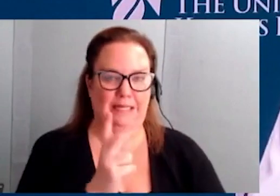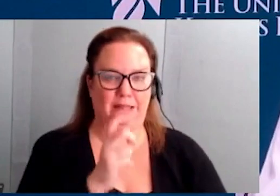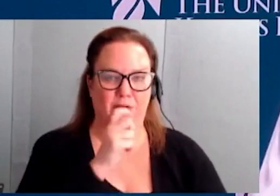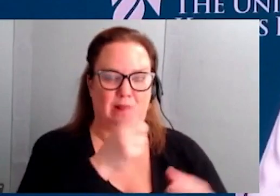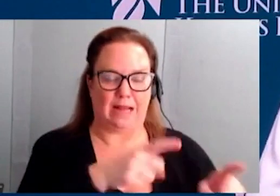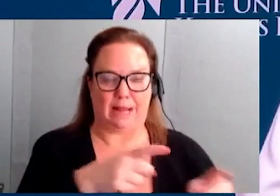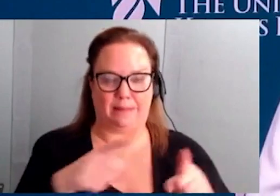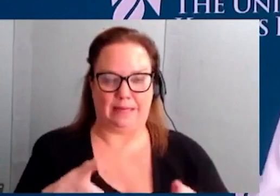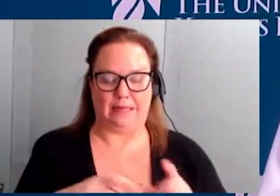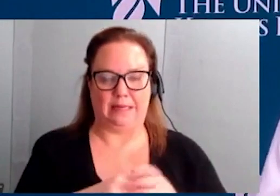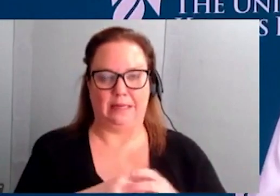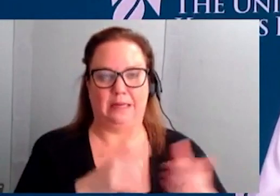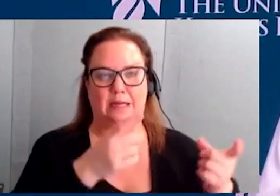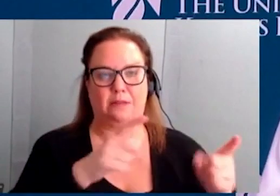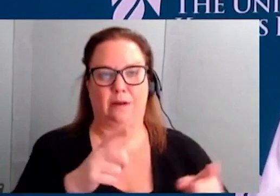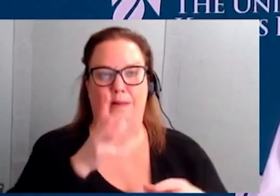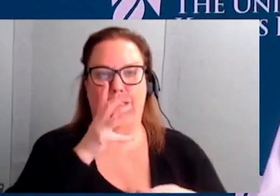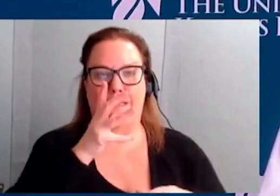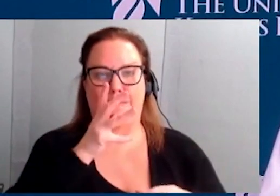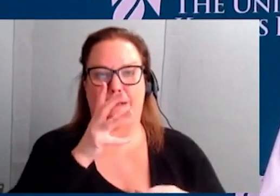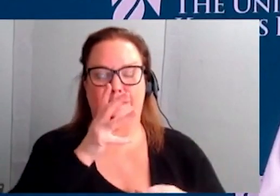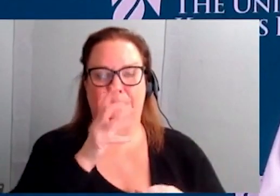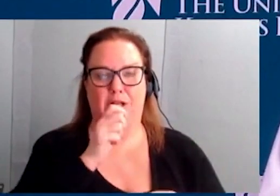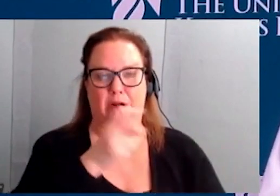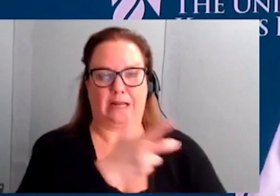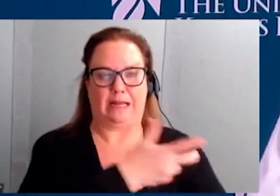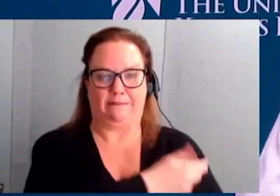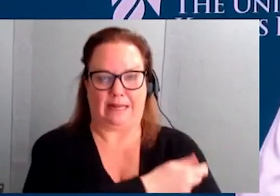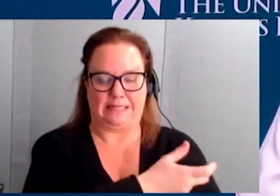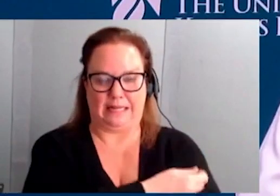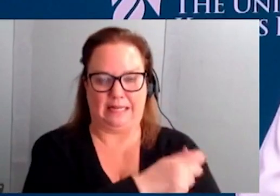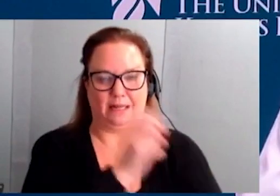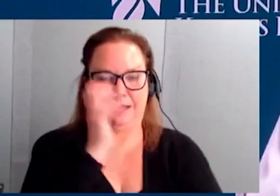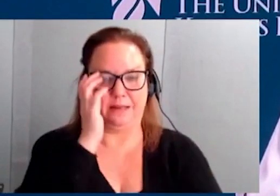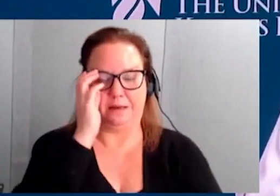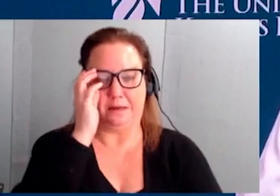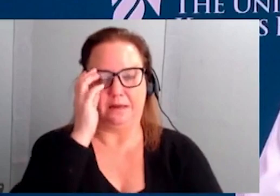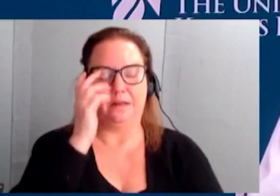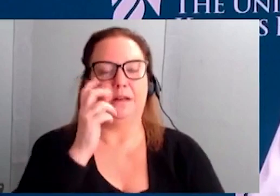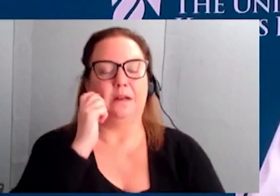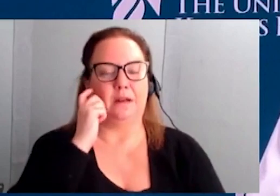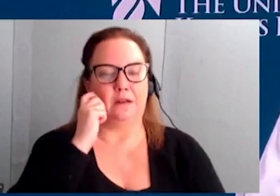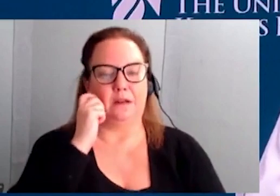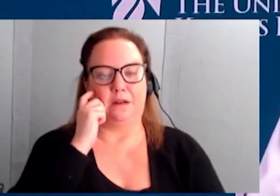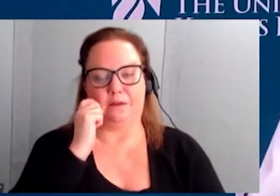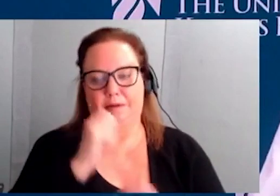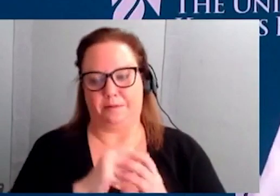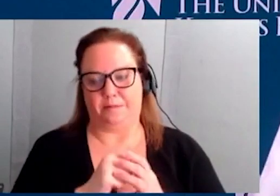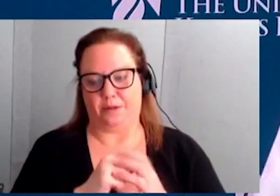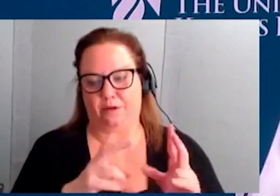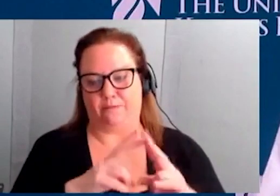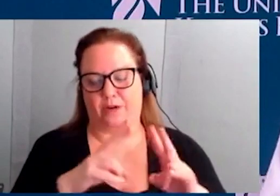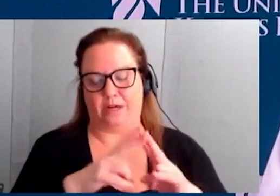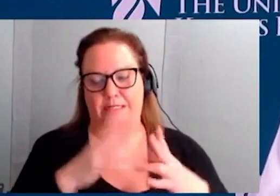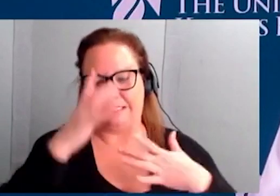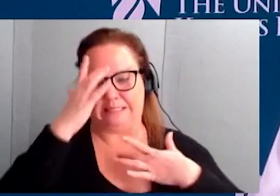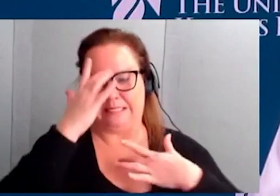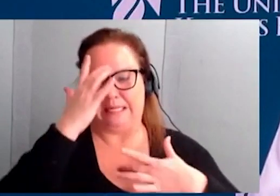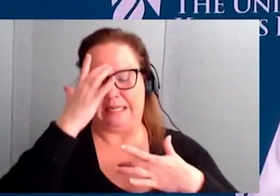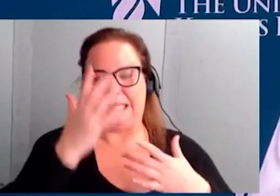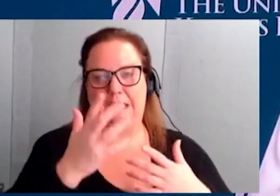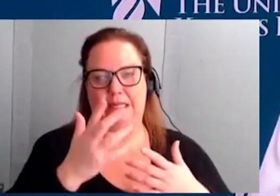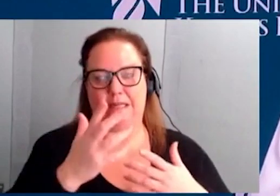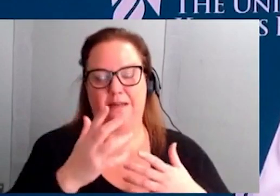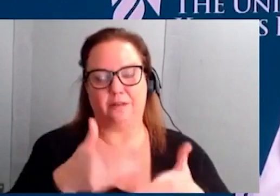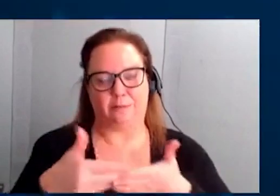They're happening in the moms that are not getting vaccinated. They're coming in very sick, and if they're very sick, so are their